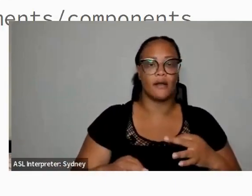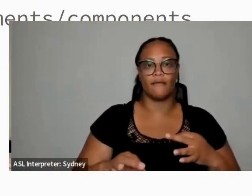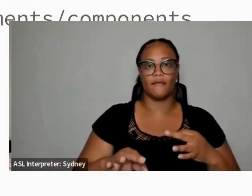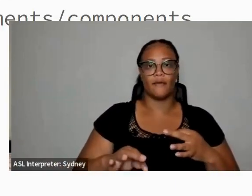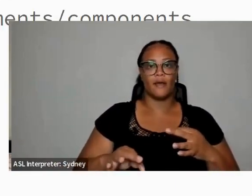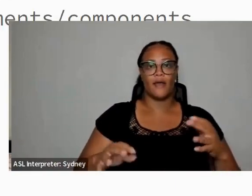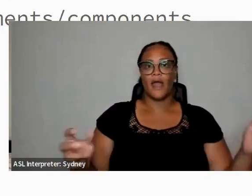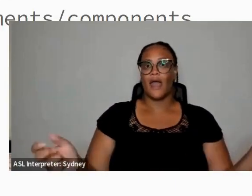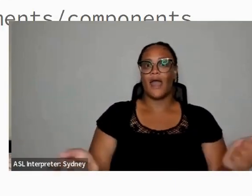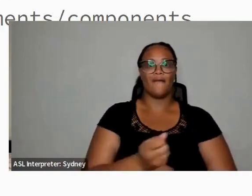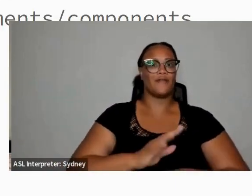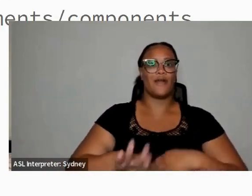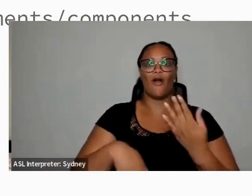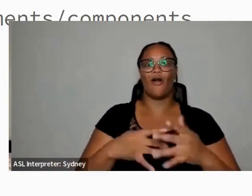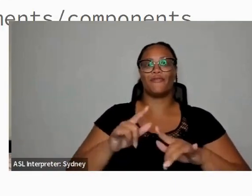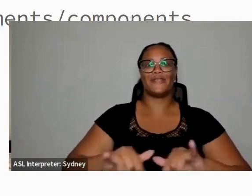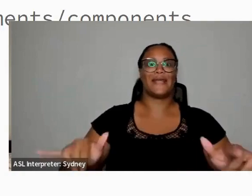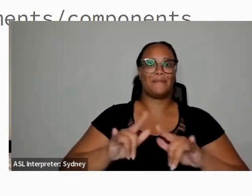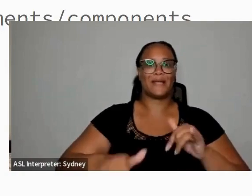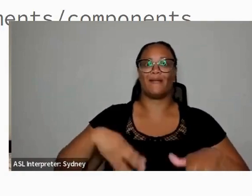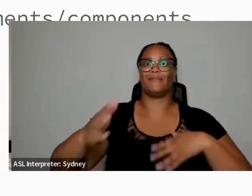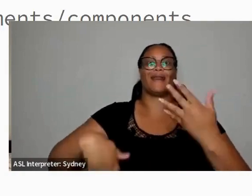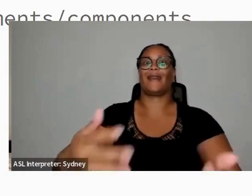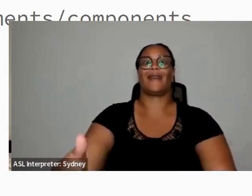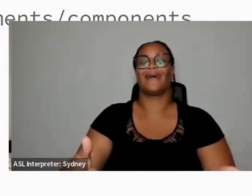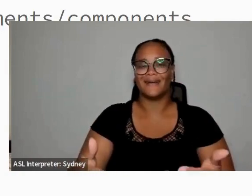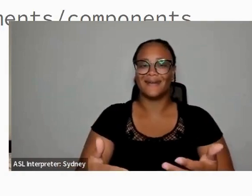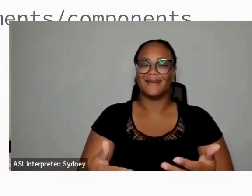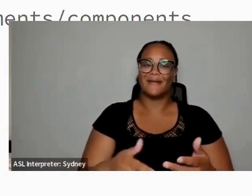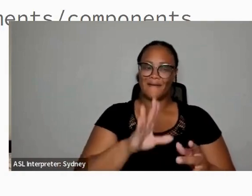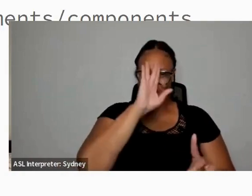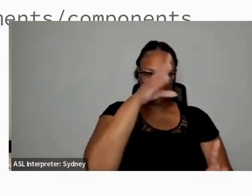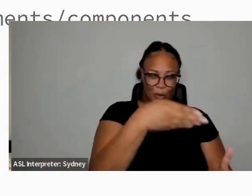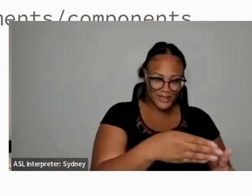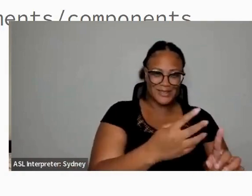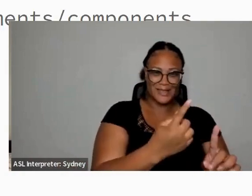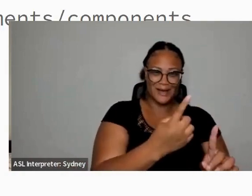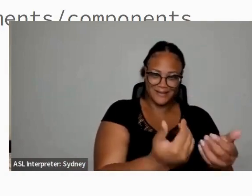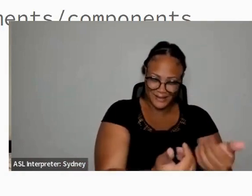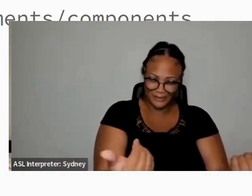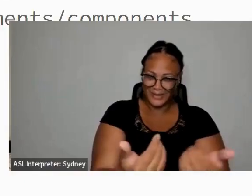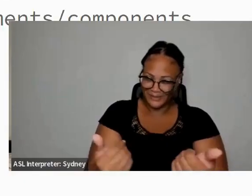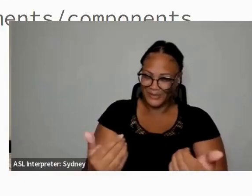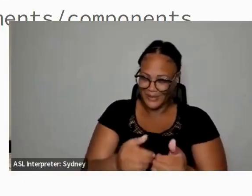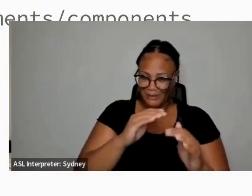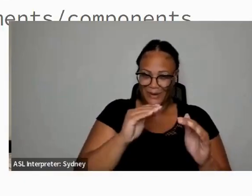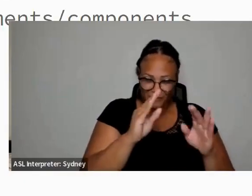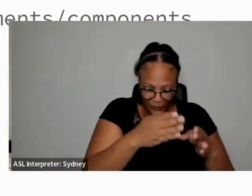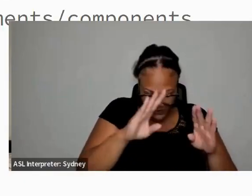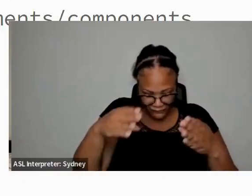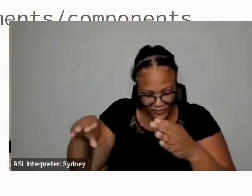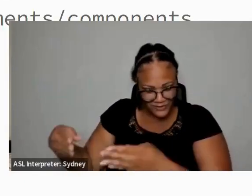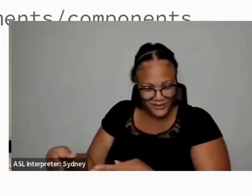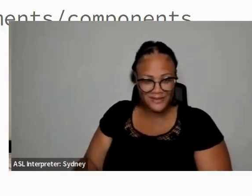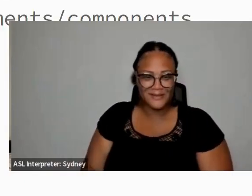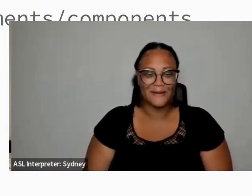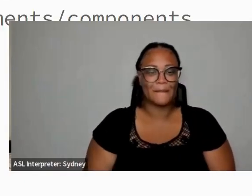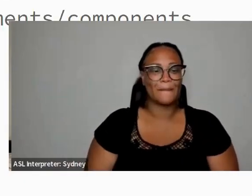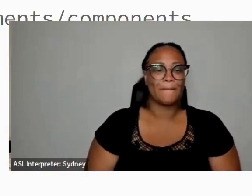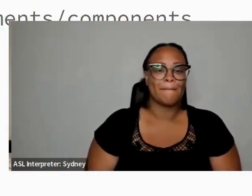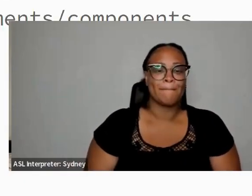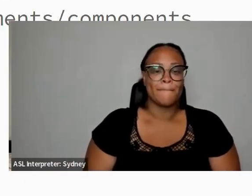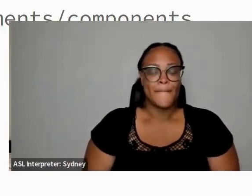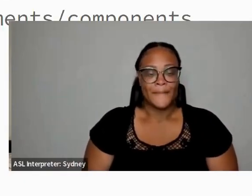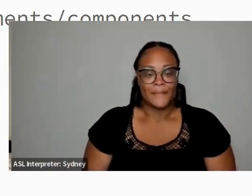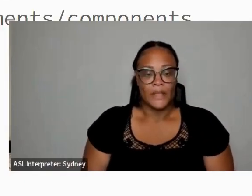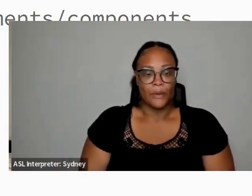all at once? And then creating those sort of daily schedules. So for, a day camp, knowing ahead of